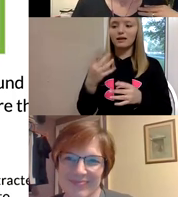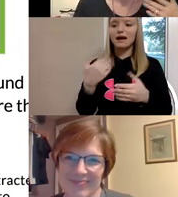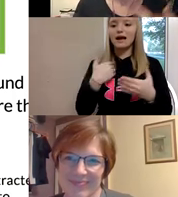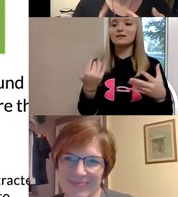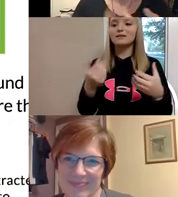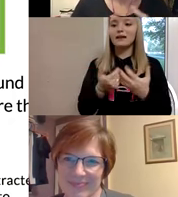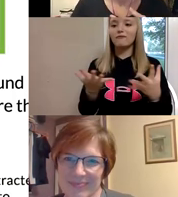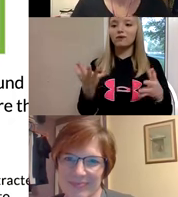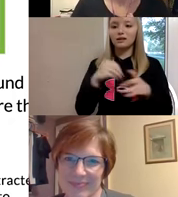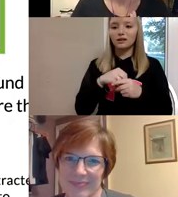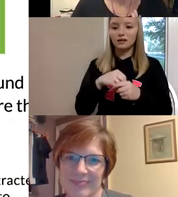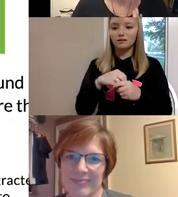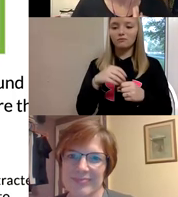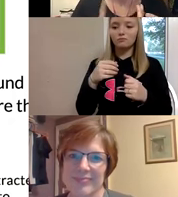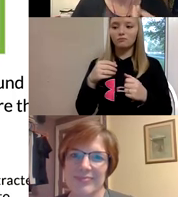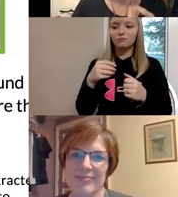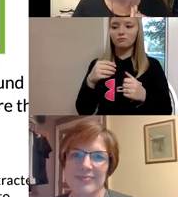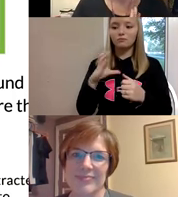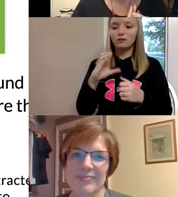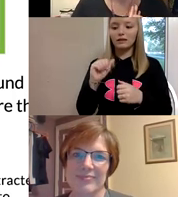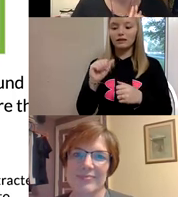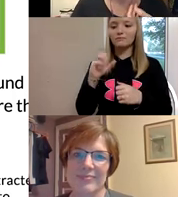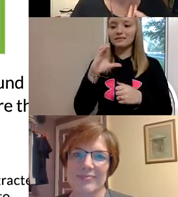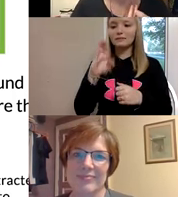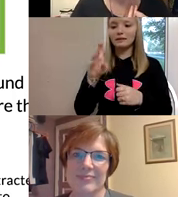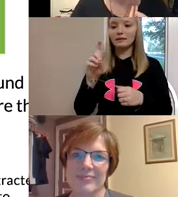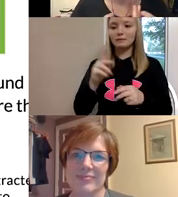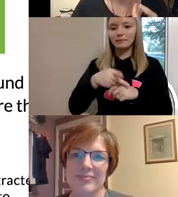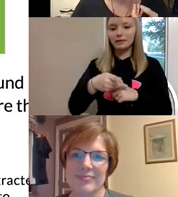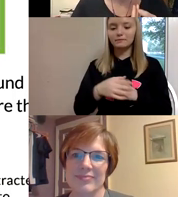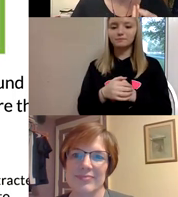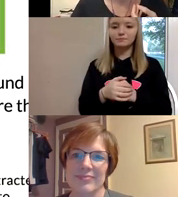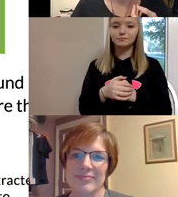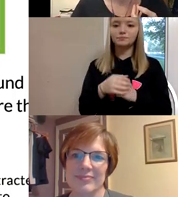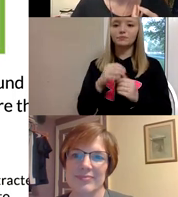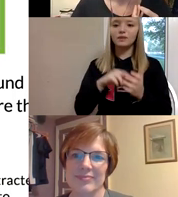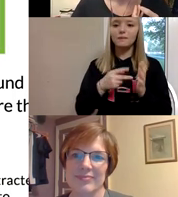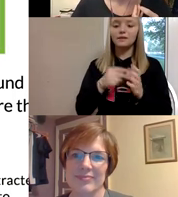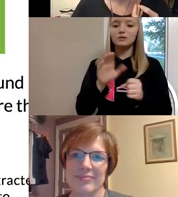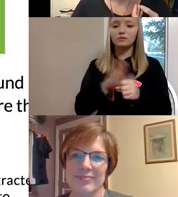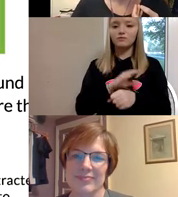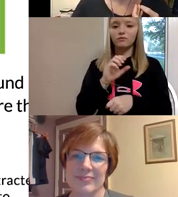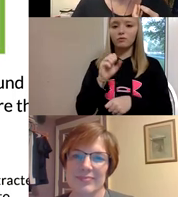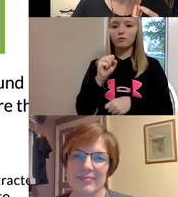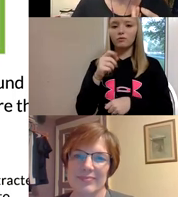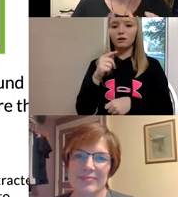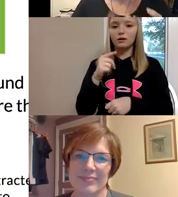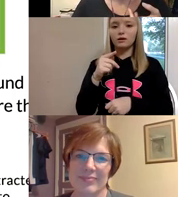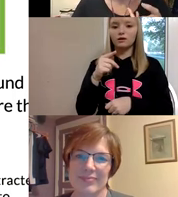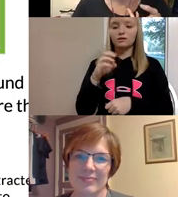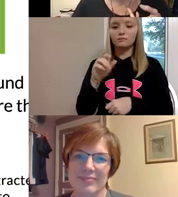So that means that full spectrum CBD contains CBD, but it also